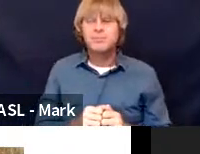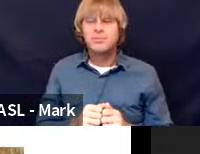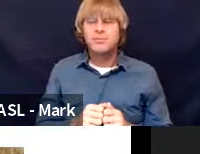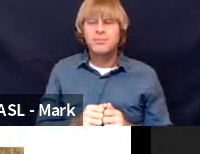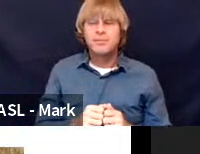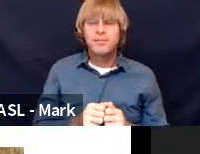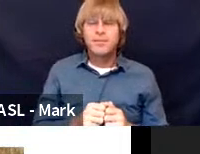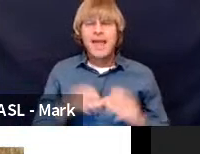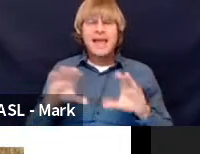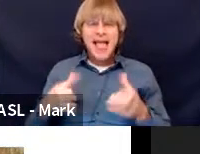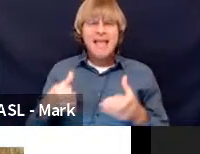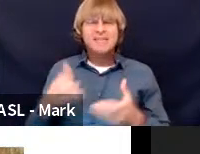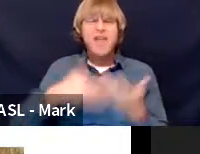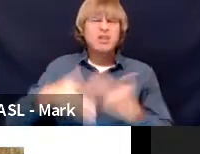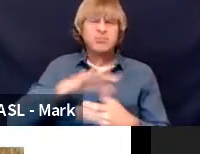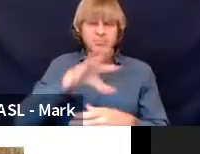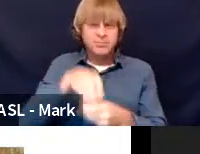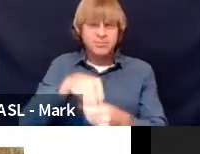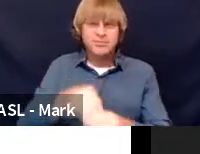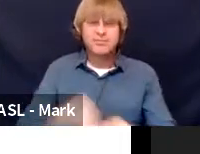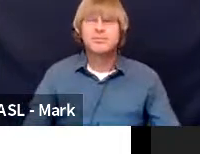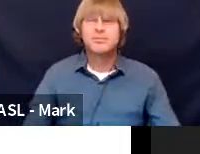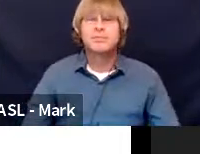class fellowship thing.